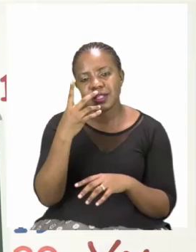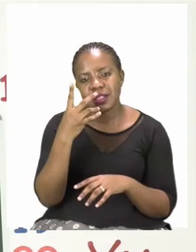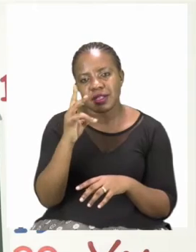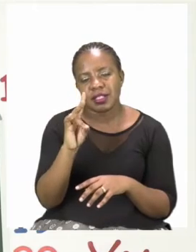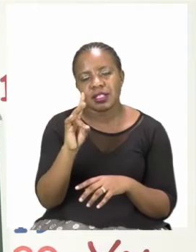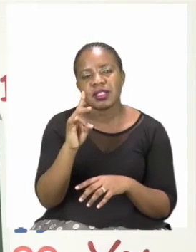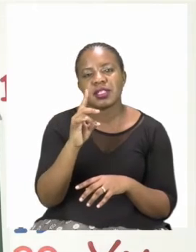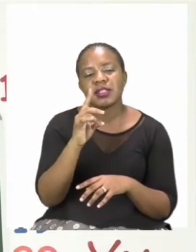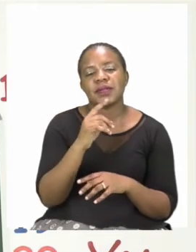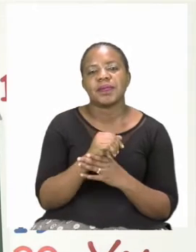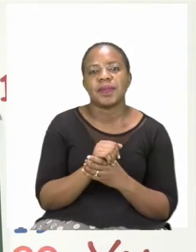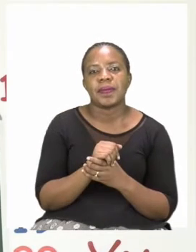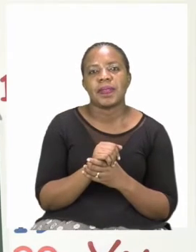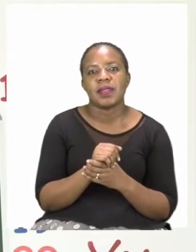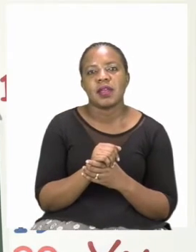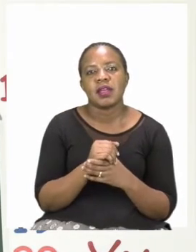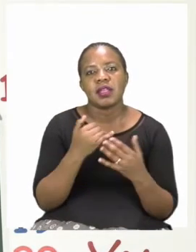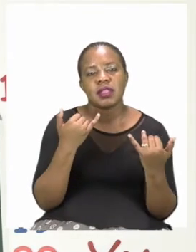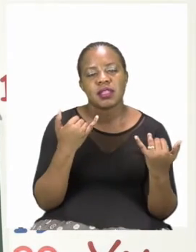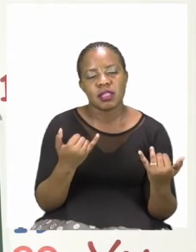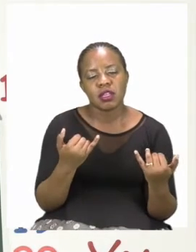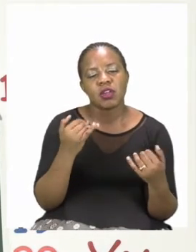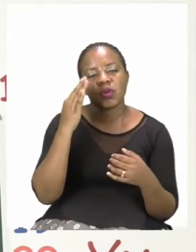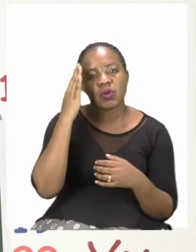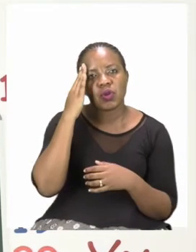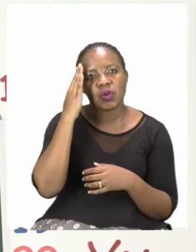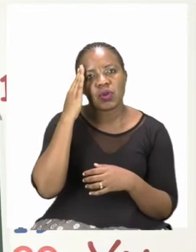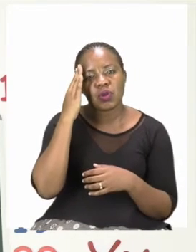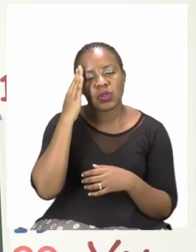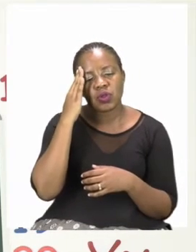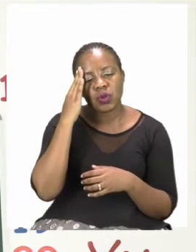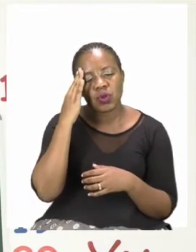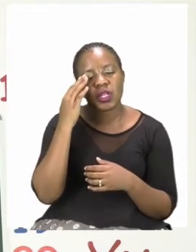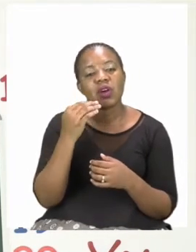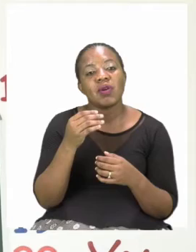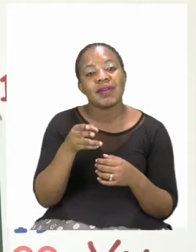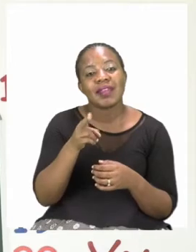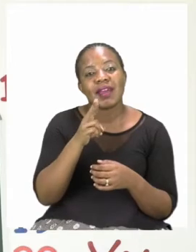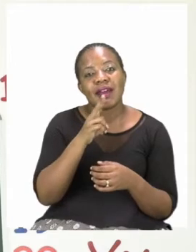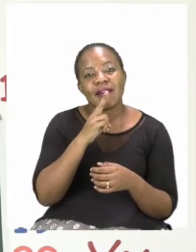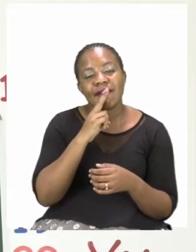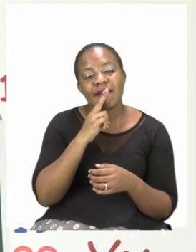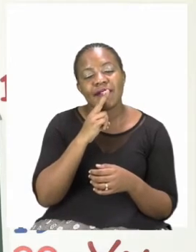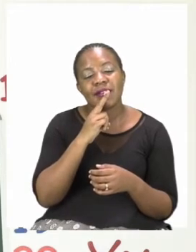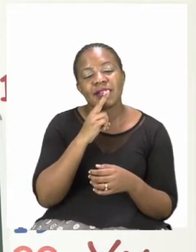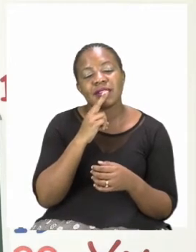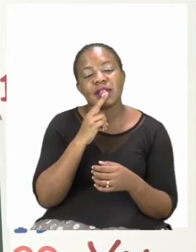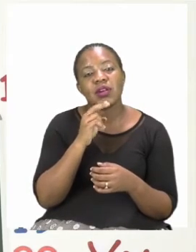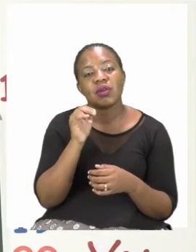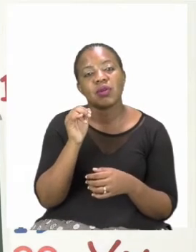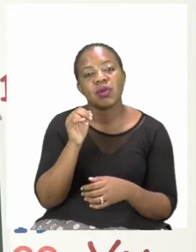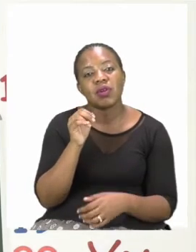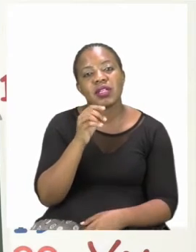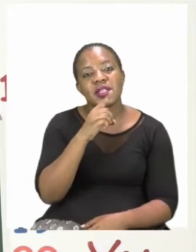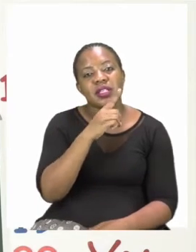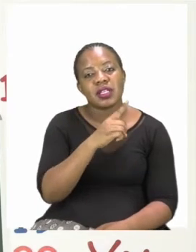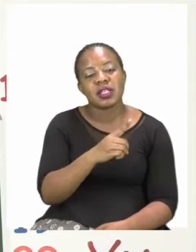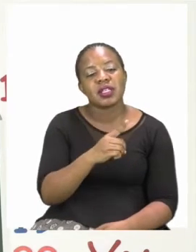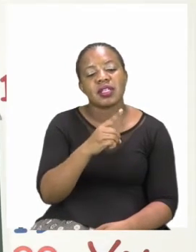booklet in our daily newspaper, street sales, or at your school every